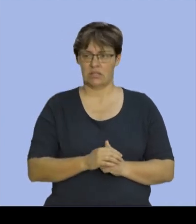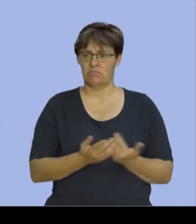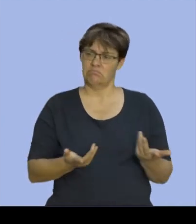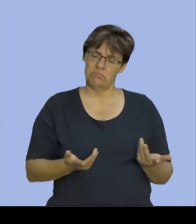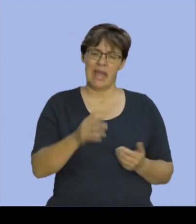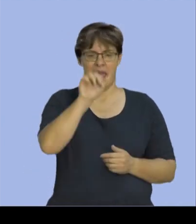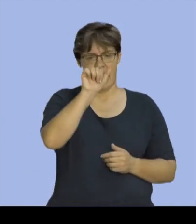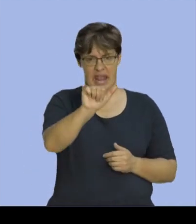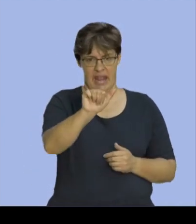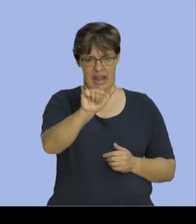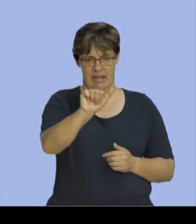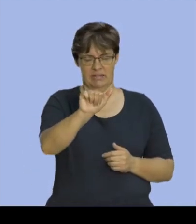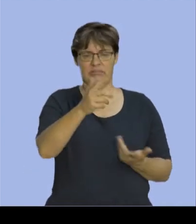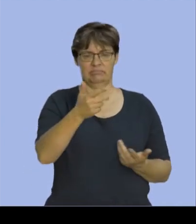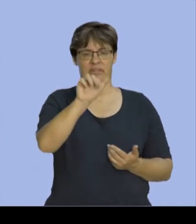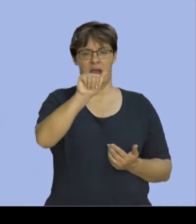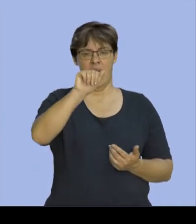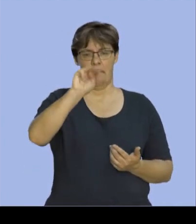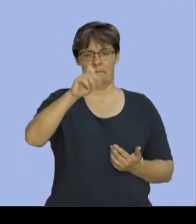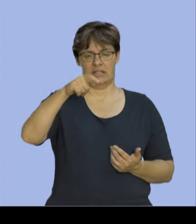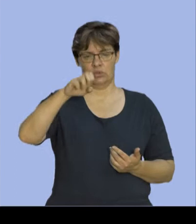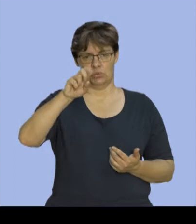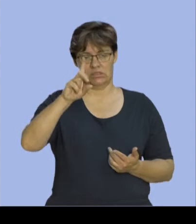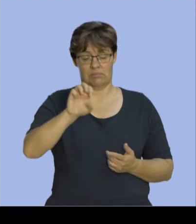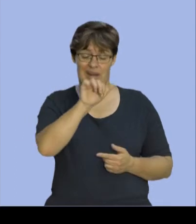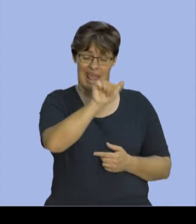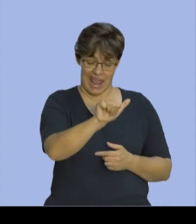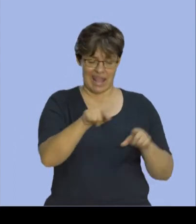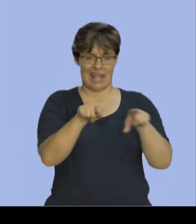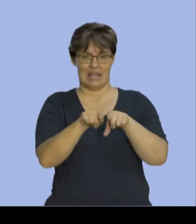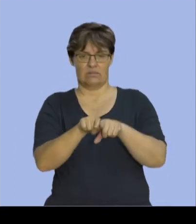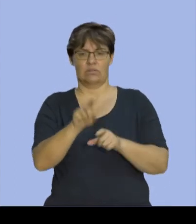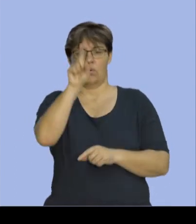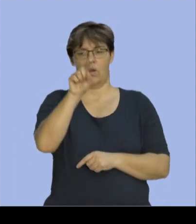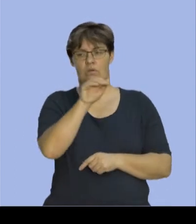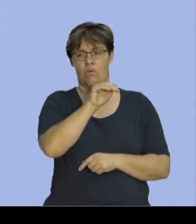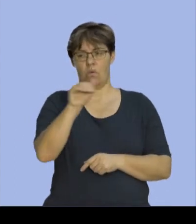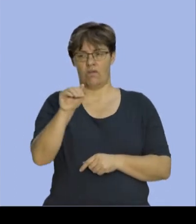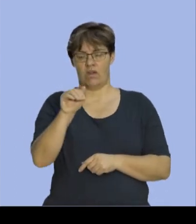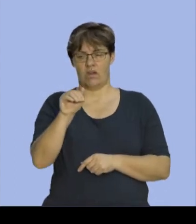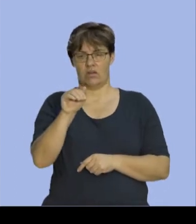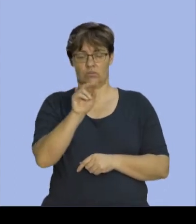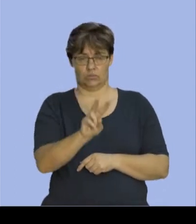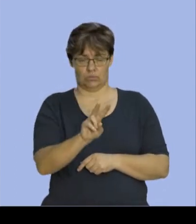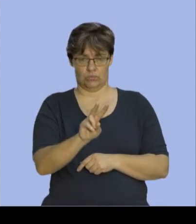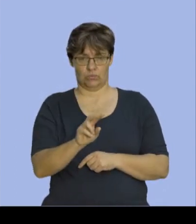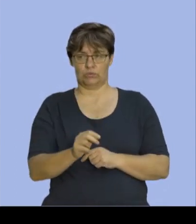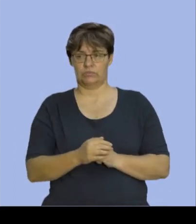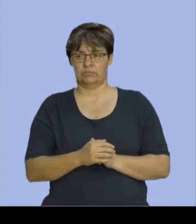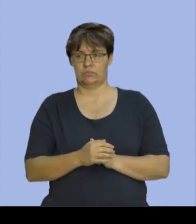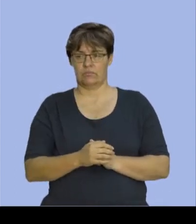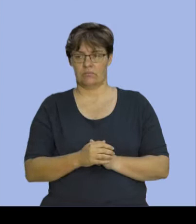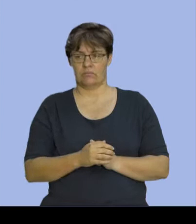say A, which we normally represent it as the amplitude, is equals to 1 over 2 into